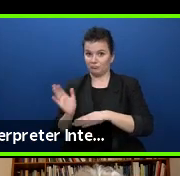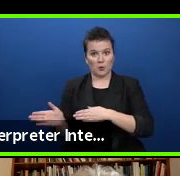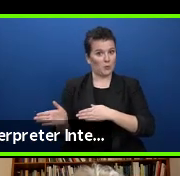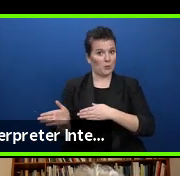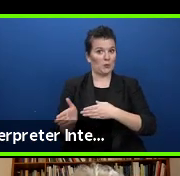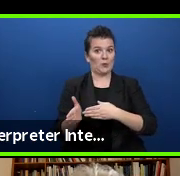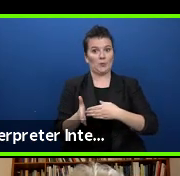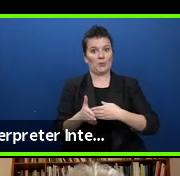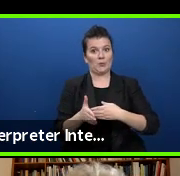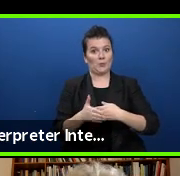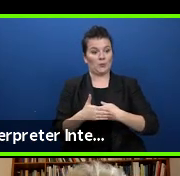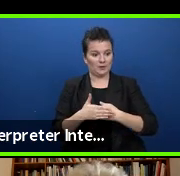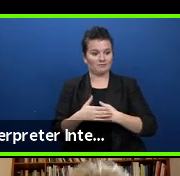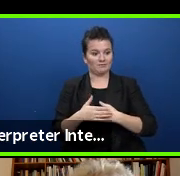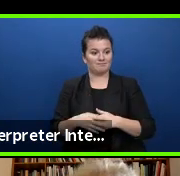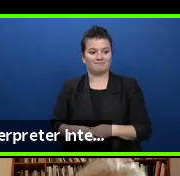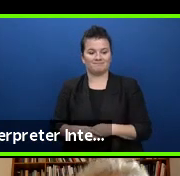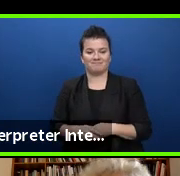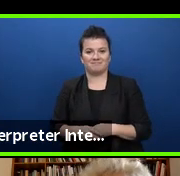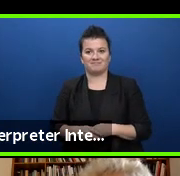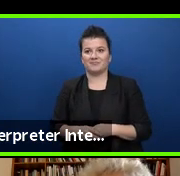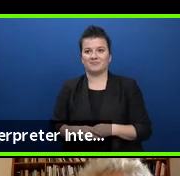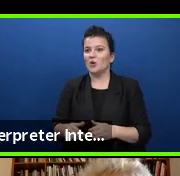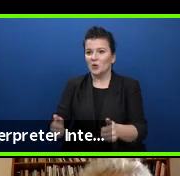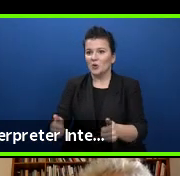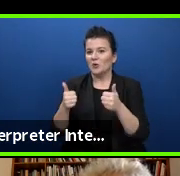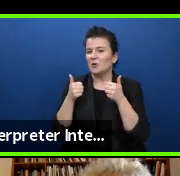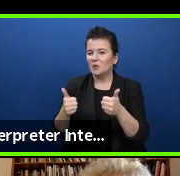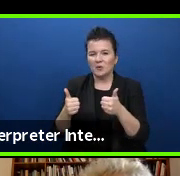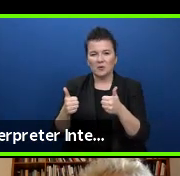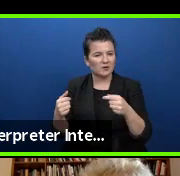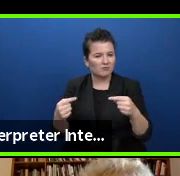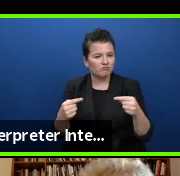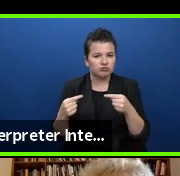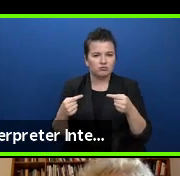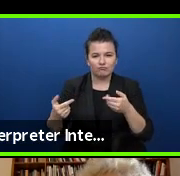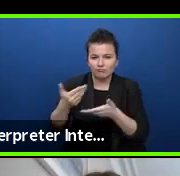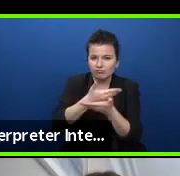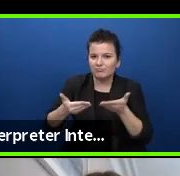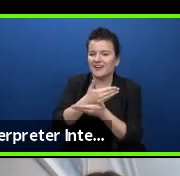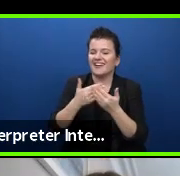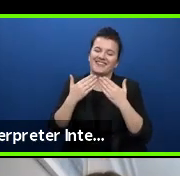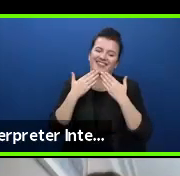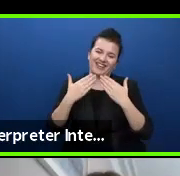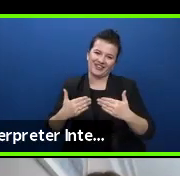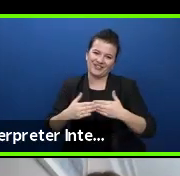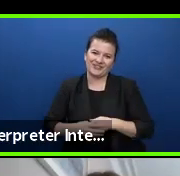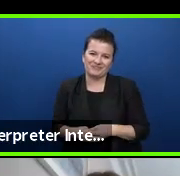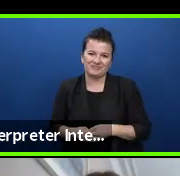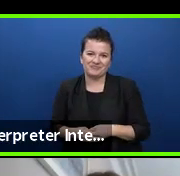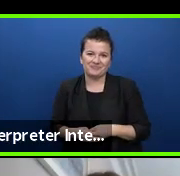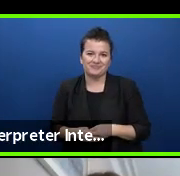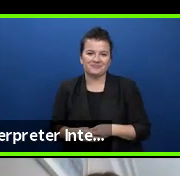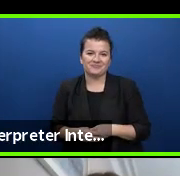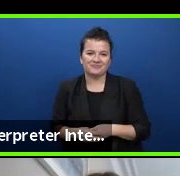people. This has been a good round. Thank you very much. I have a